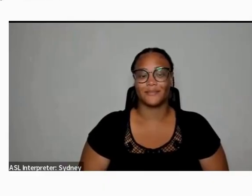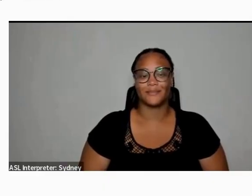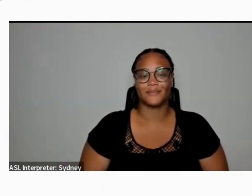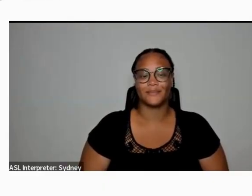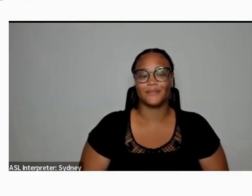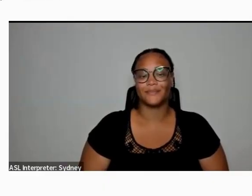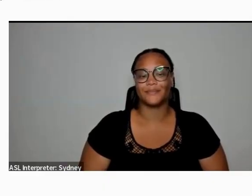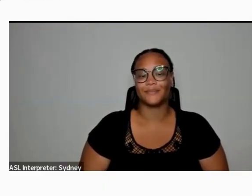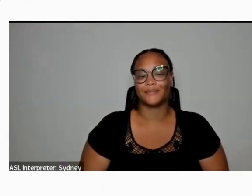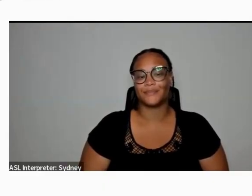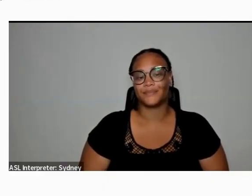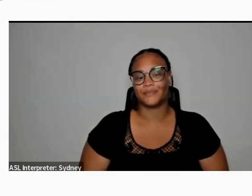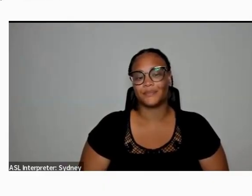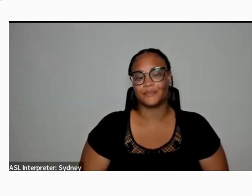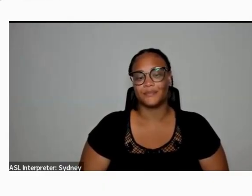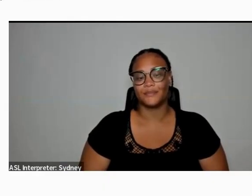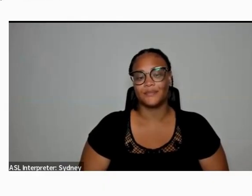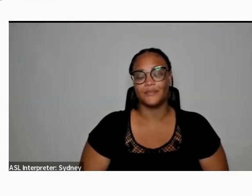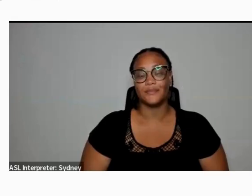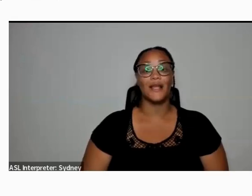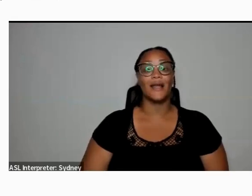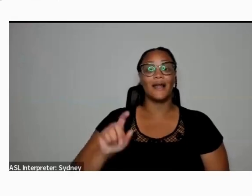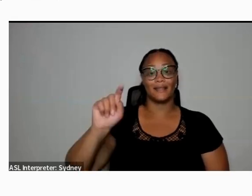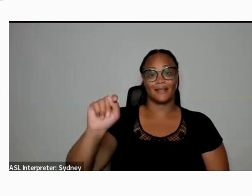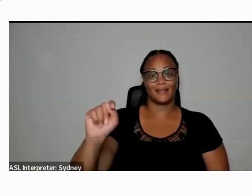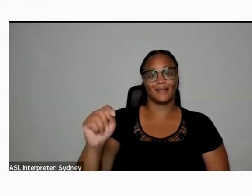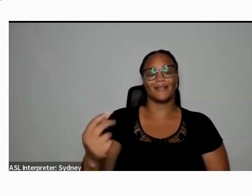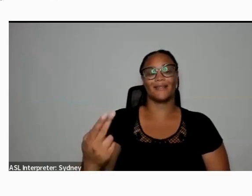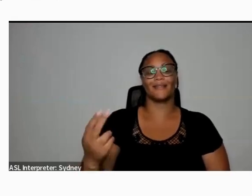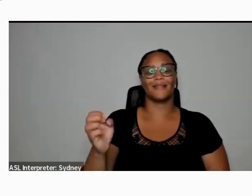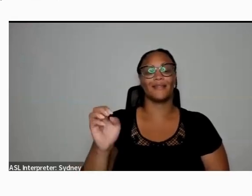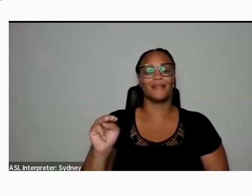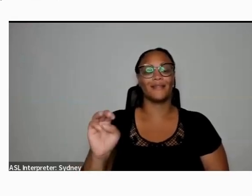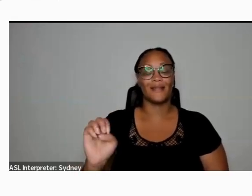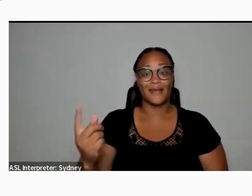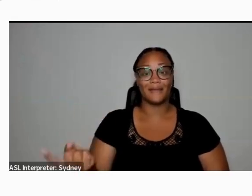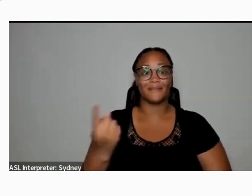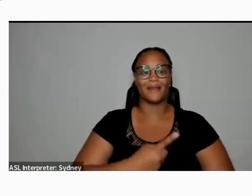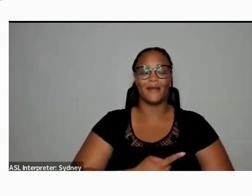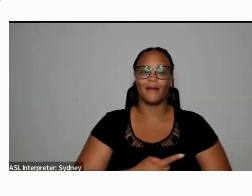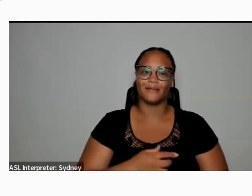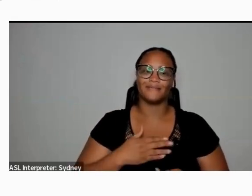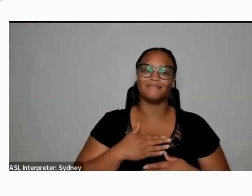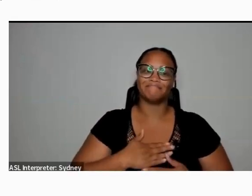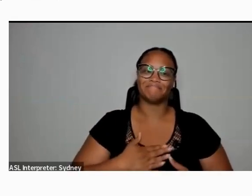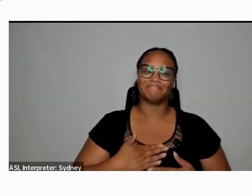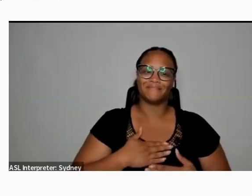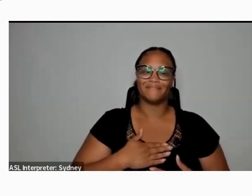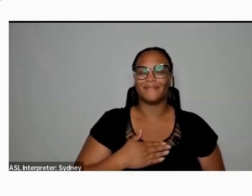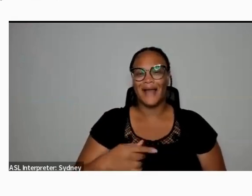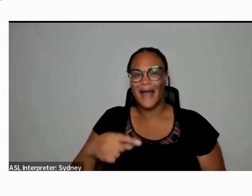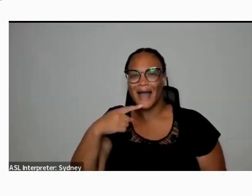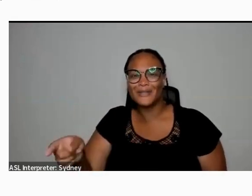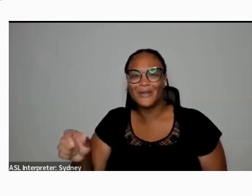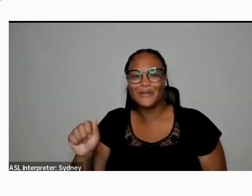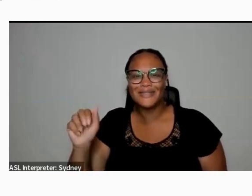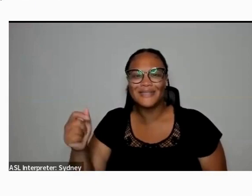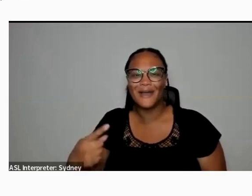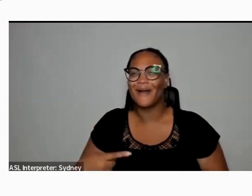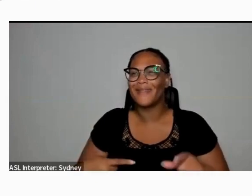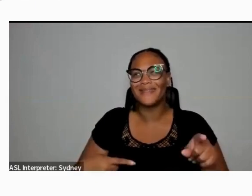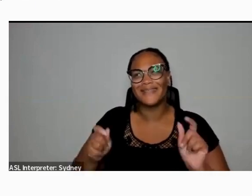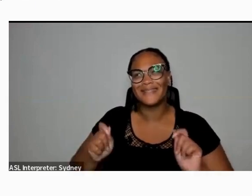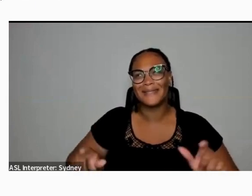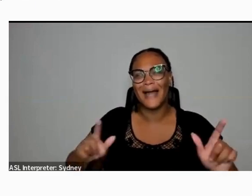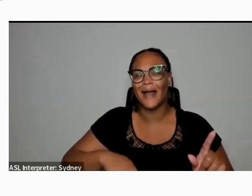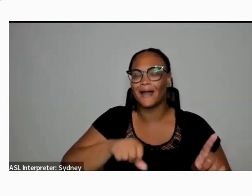days. And this is the one I had the most fun with. I was telling Sara earlier, I said, this is the slide that I love the best, really thinking about that. And we'll